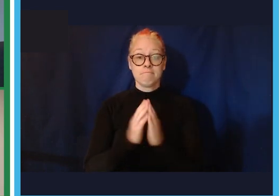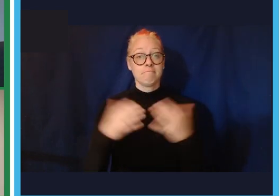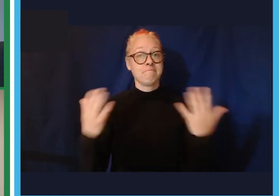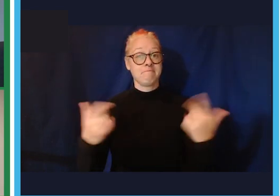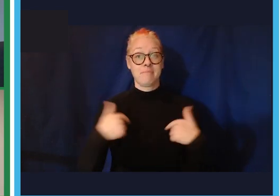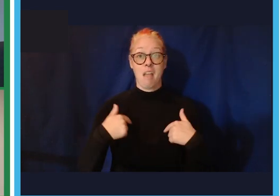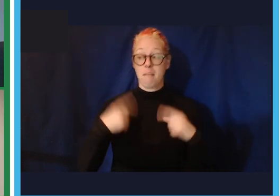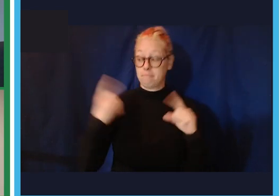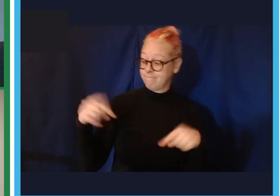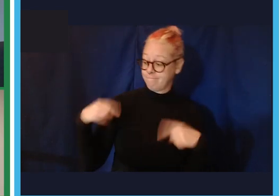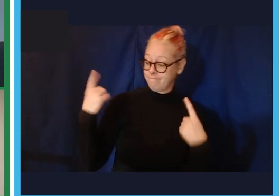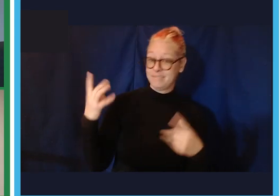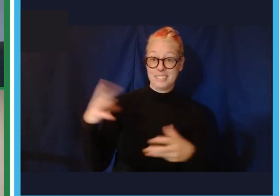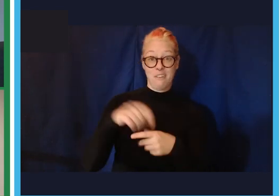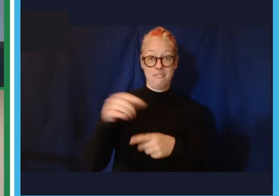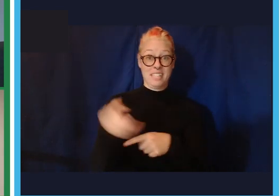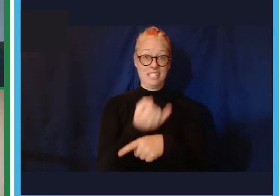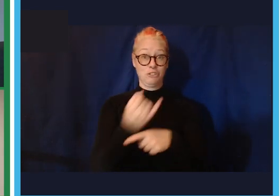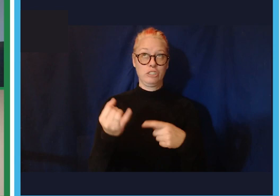Sure.